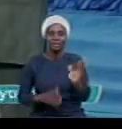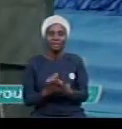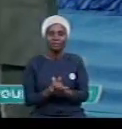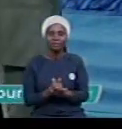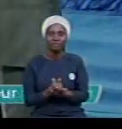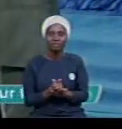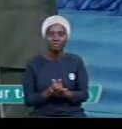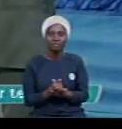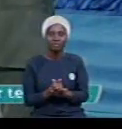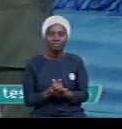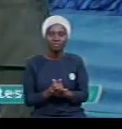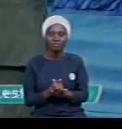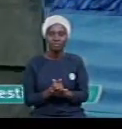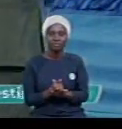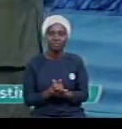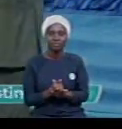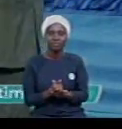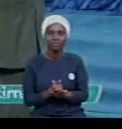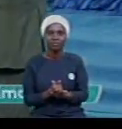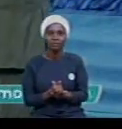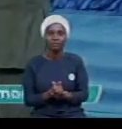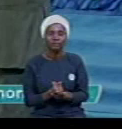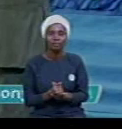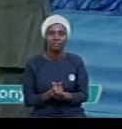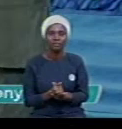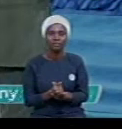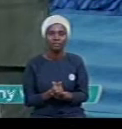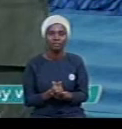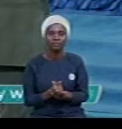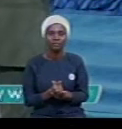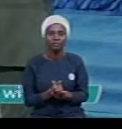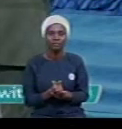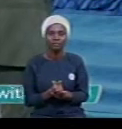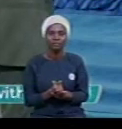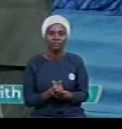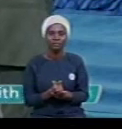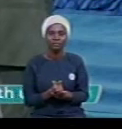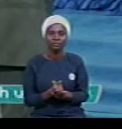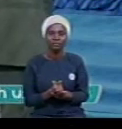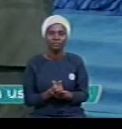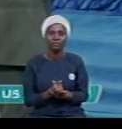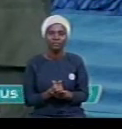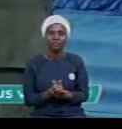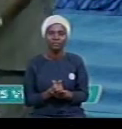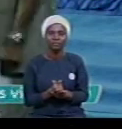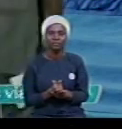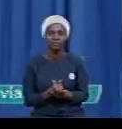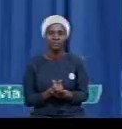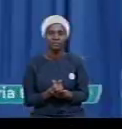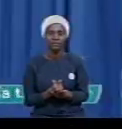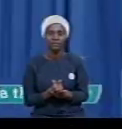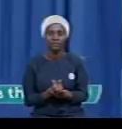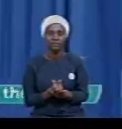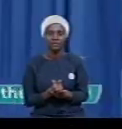Beside me is Mrs. Esther Megida. She has a good news to share with us. Praise the Lord.